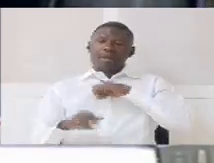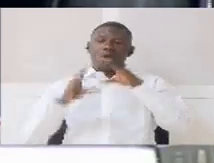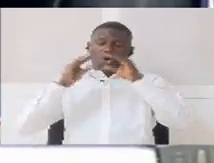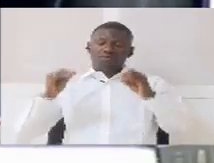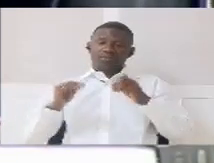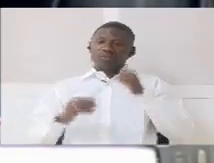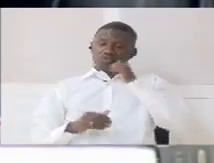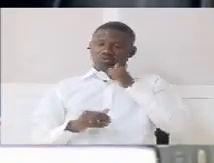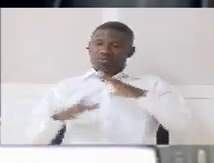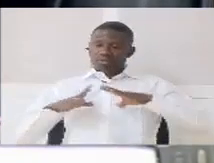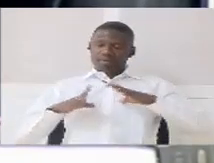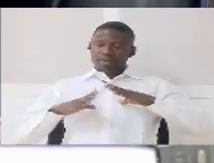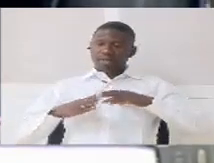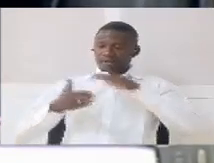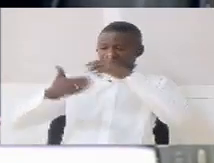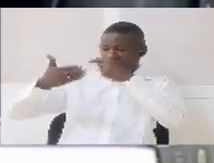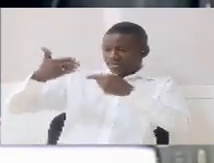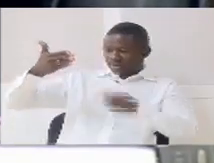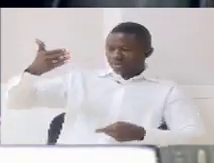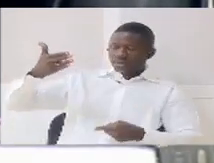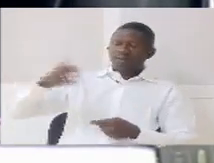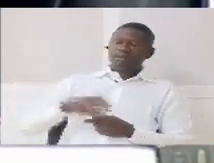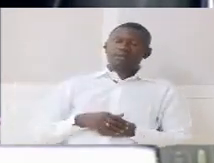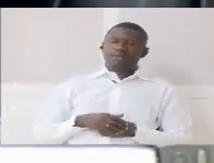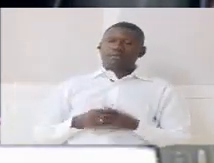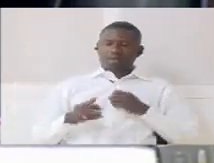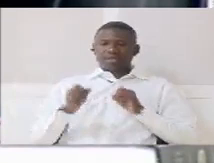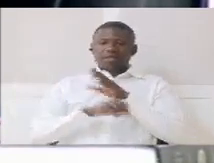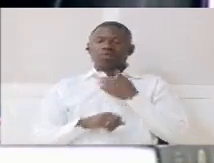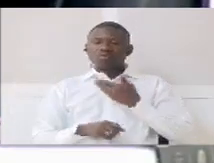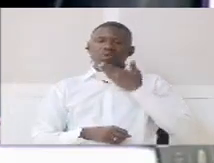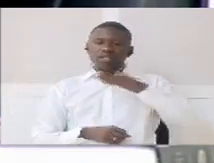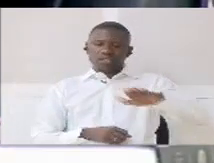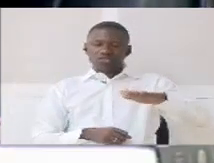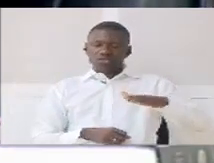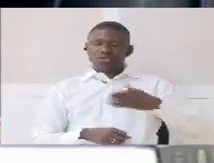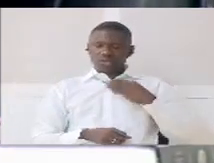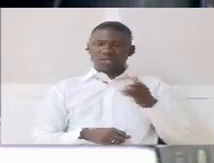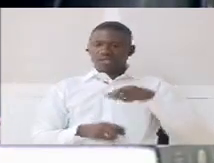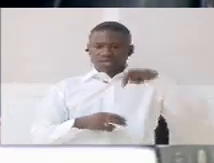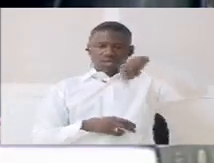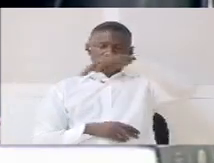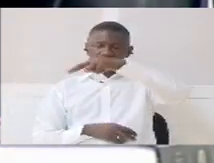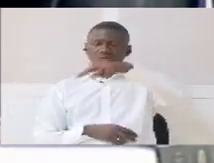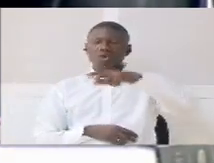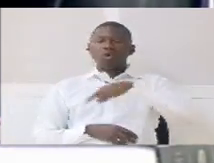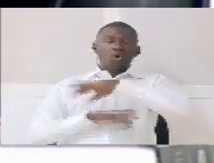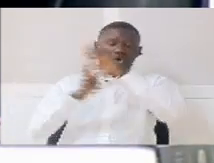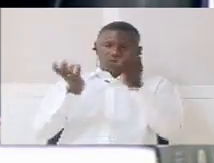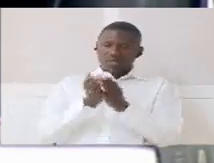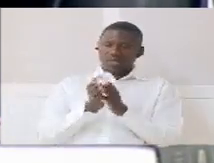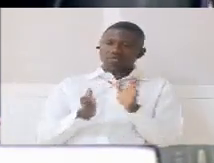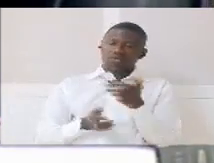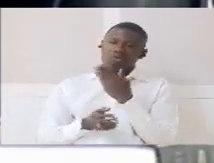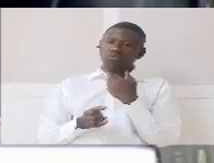to go around. Many be bit a court. All those that are going to the court. Hospital. All those that are to go to the hospital. Medicare mean